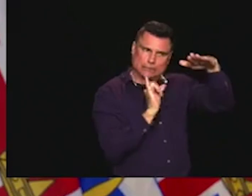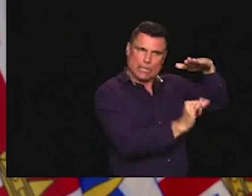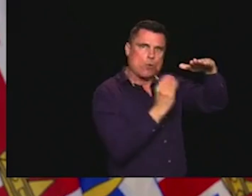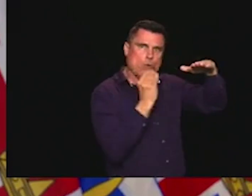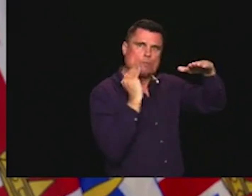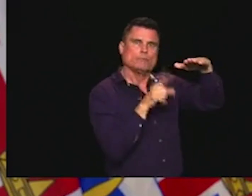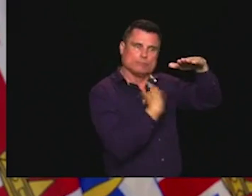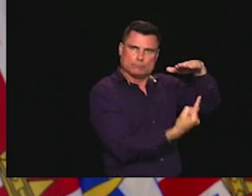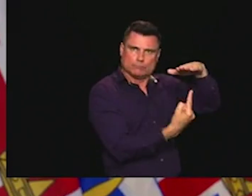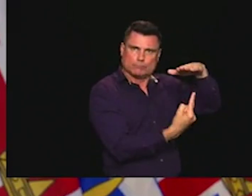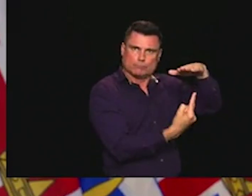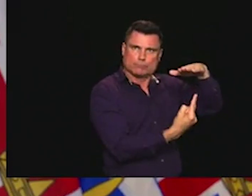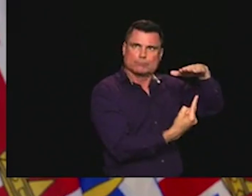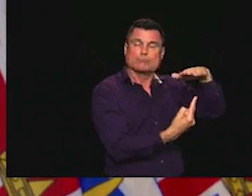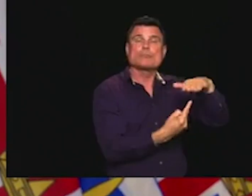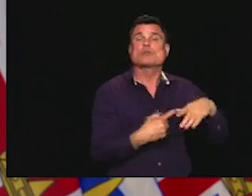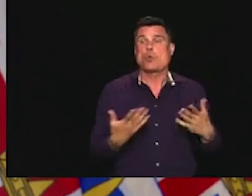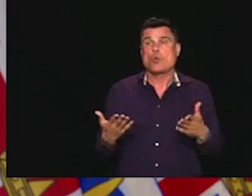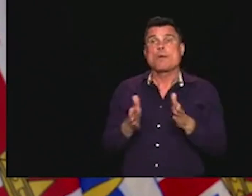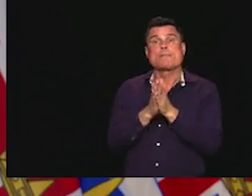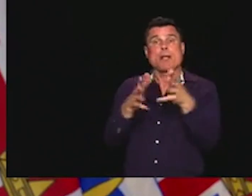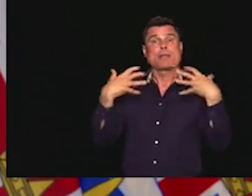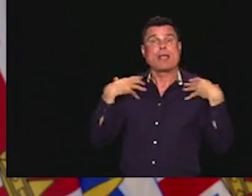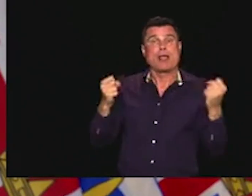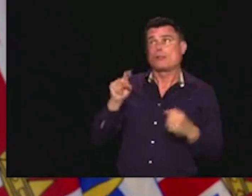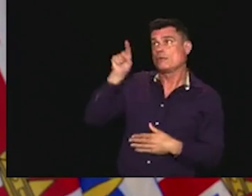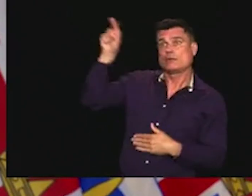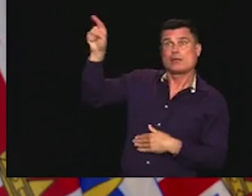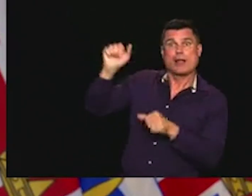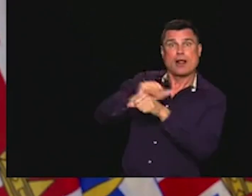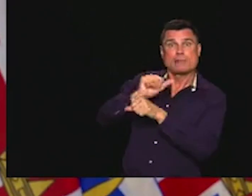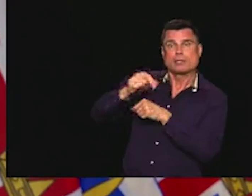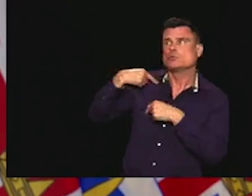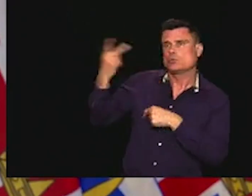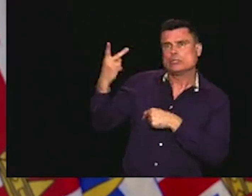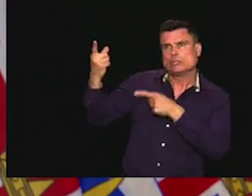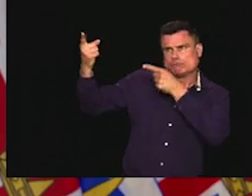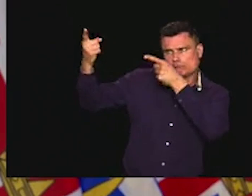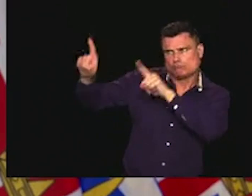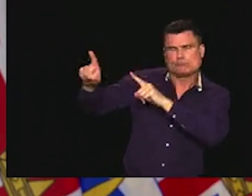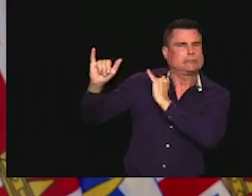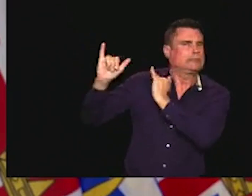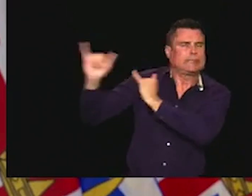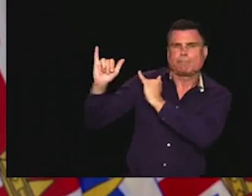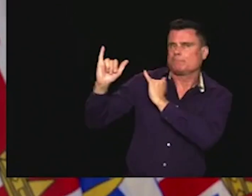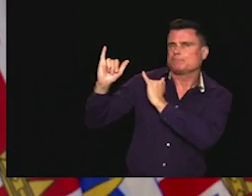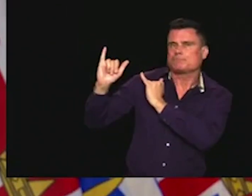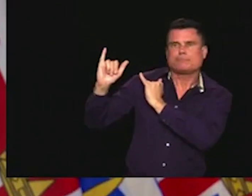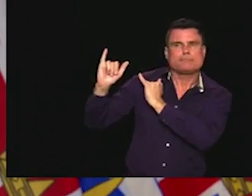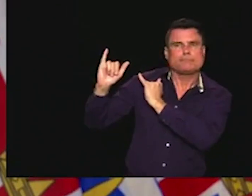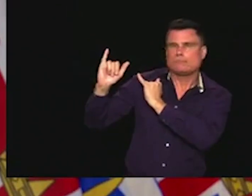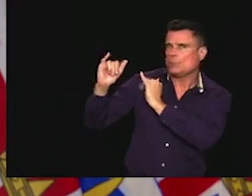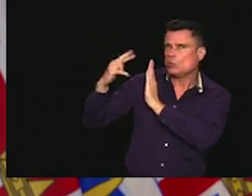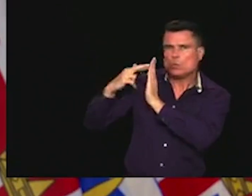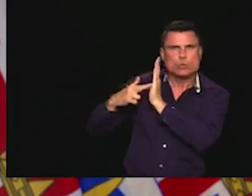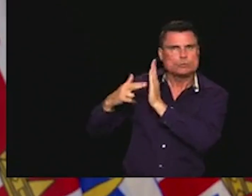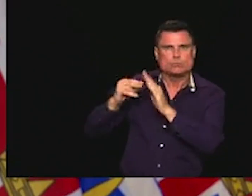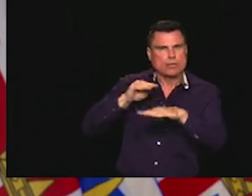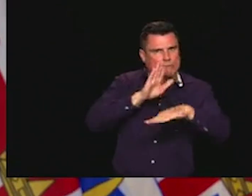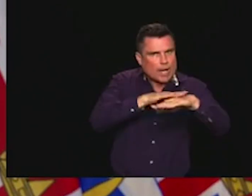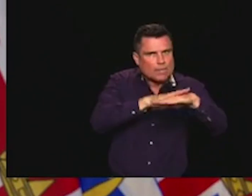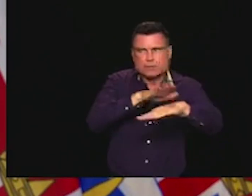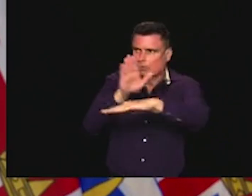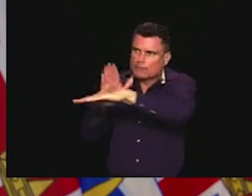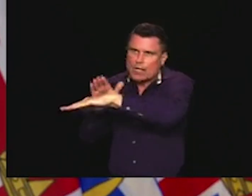we inform each other when there are outbreaks in our communities, so that we can do that contact tracing and